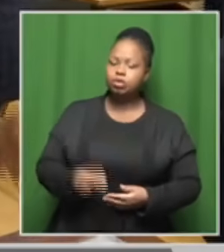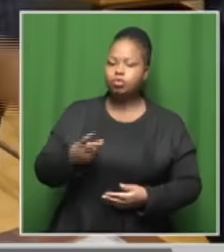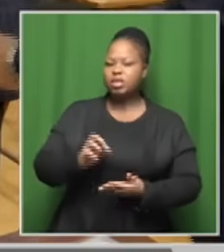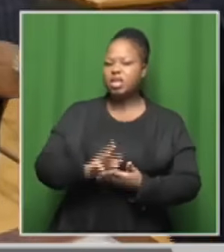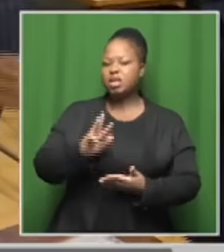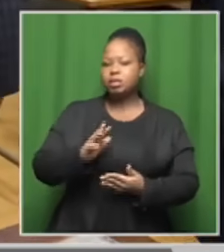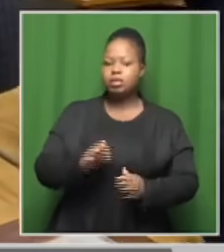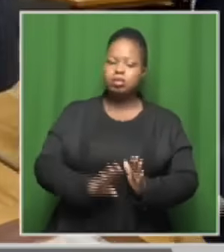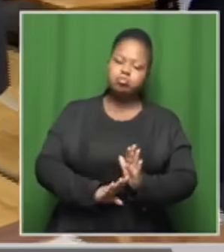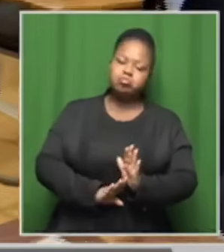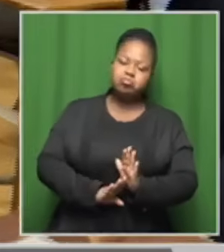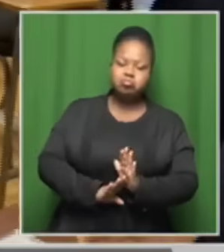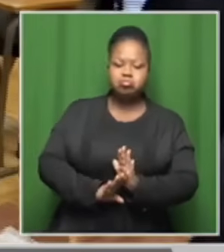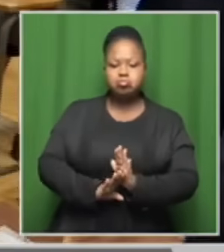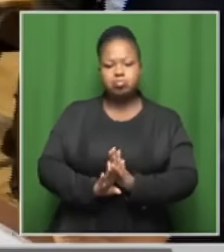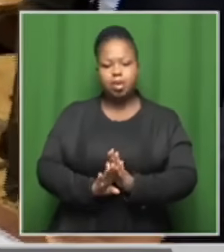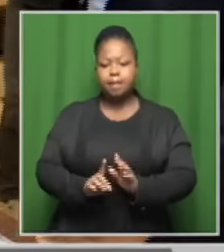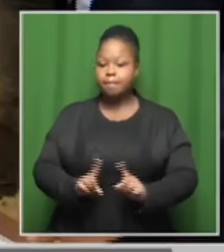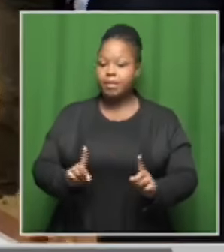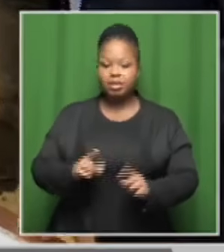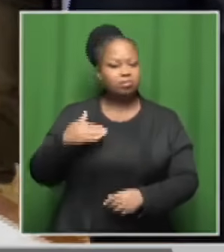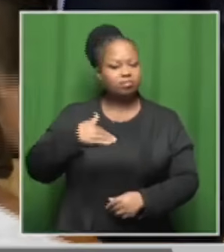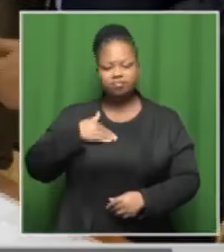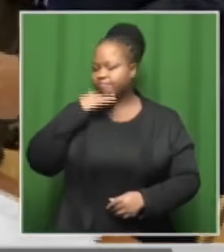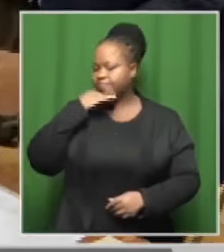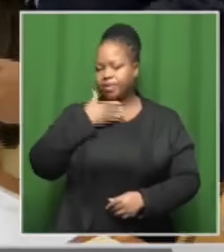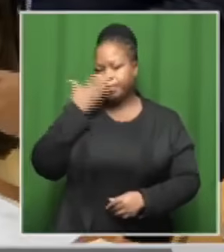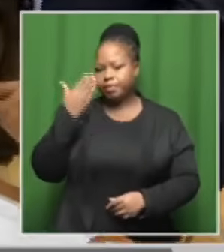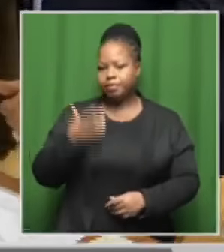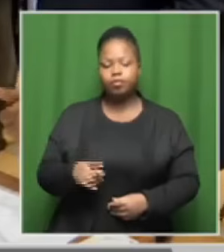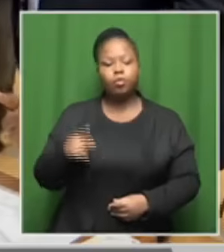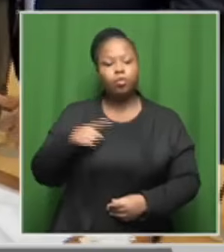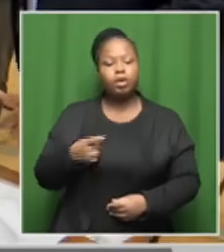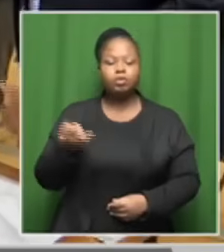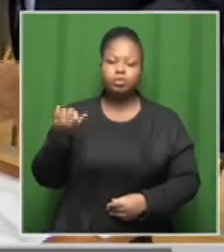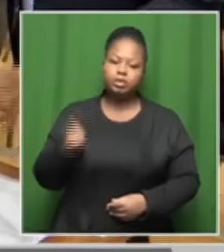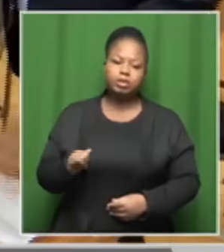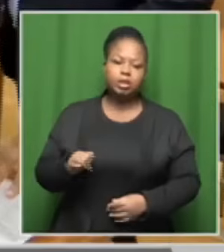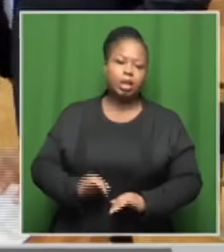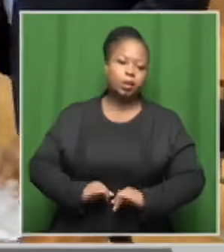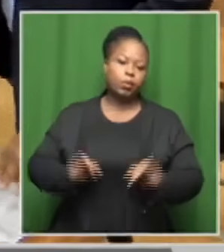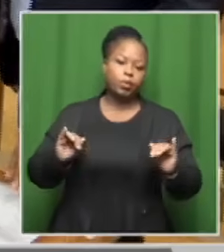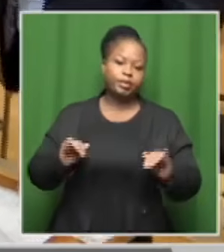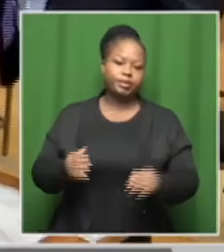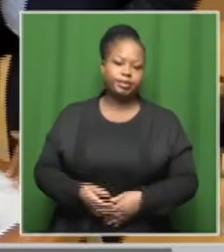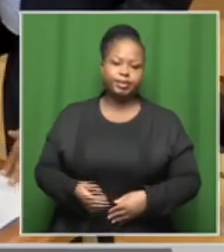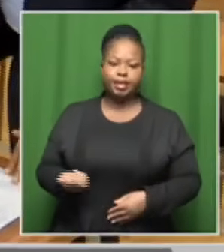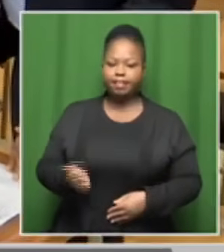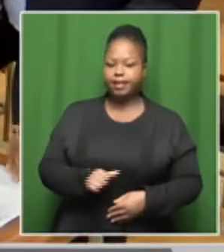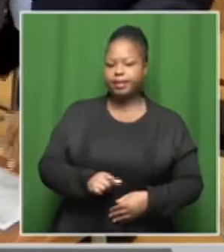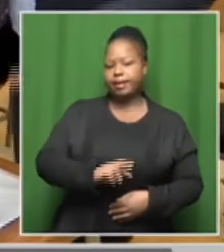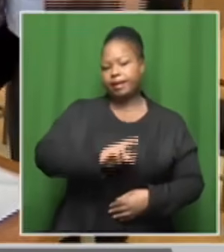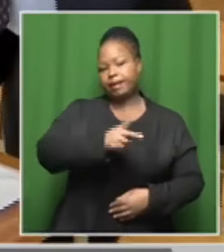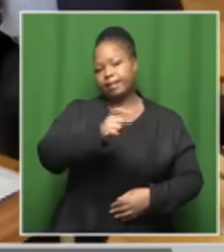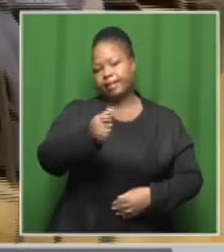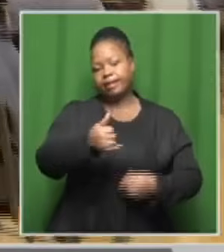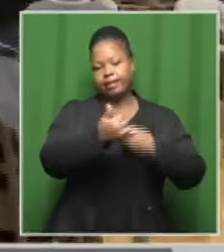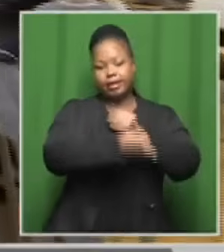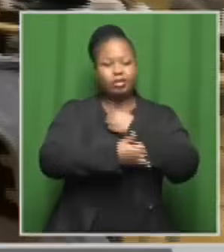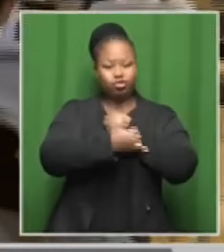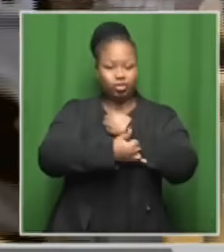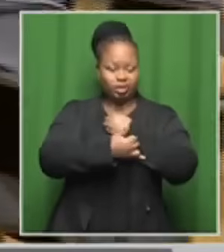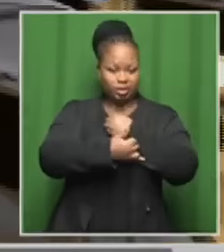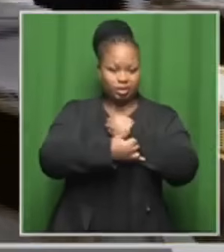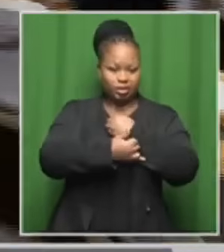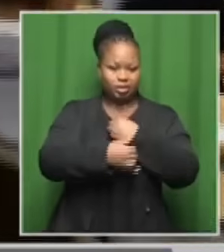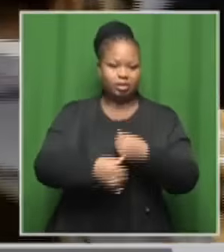but still, as you say, not enough, because we are still worse than some other countries that